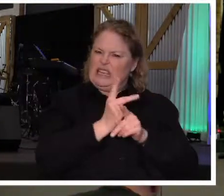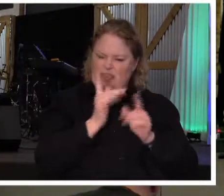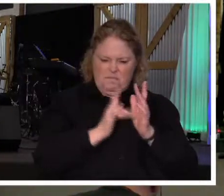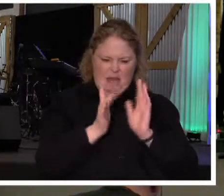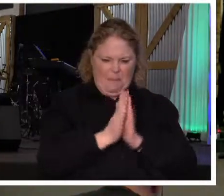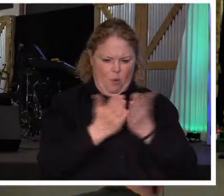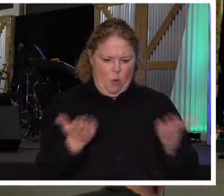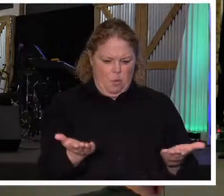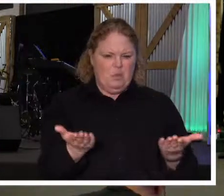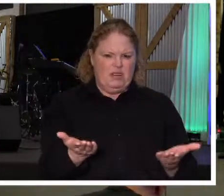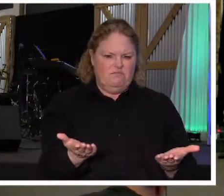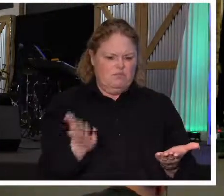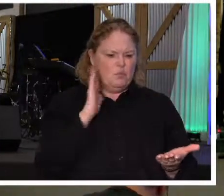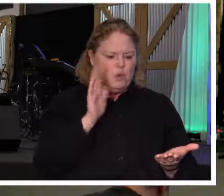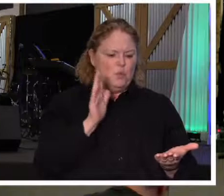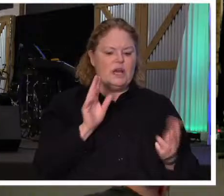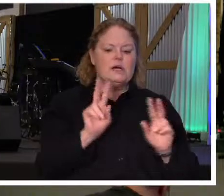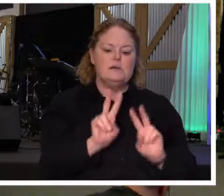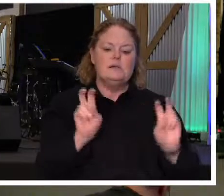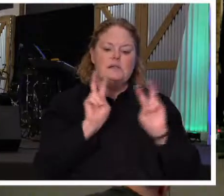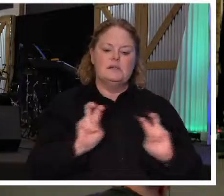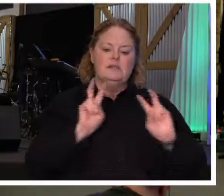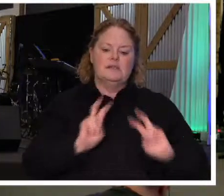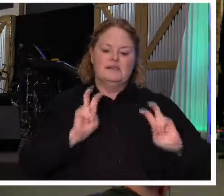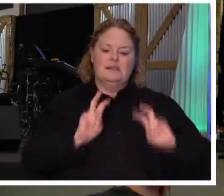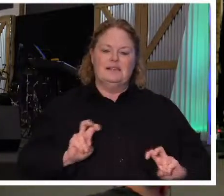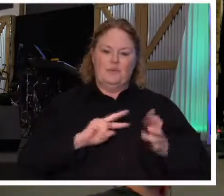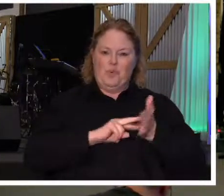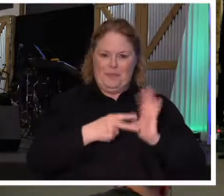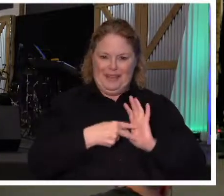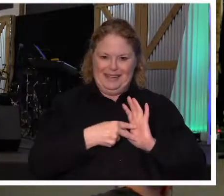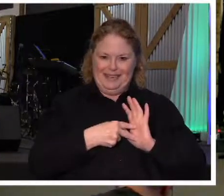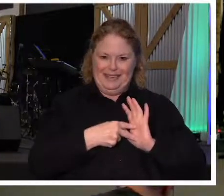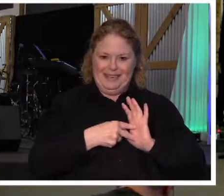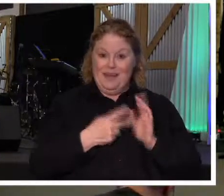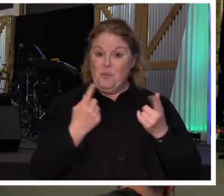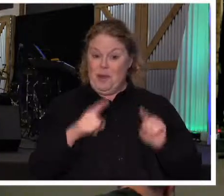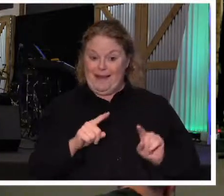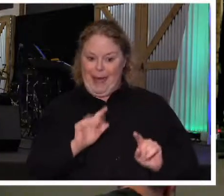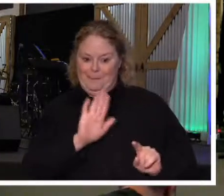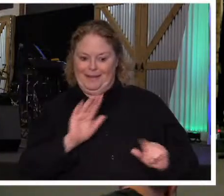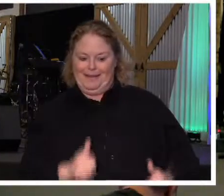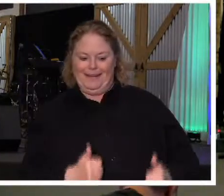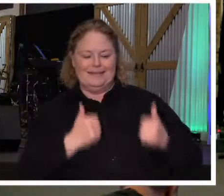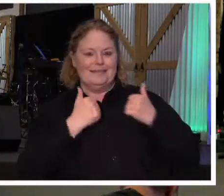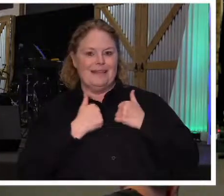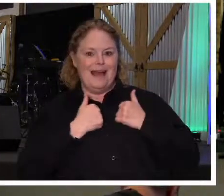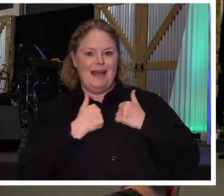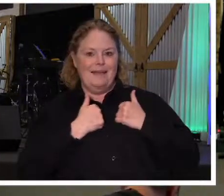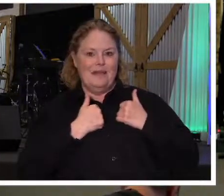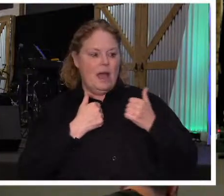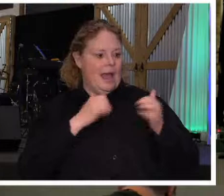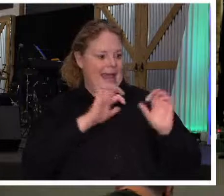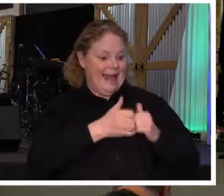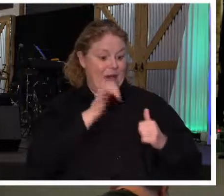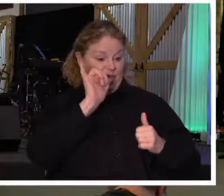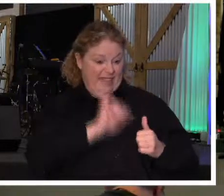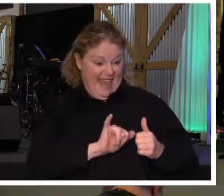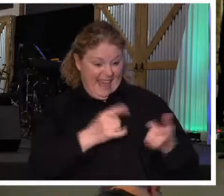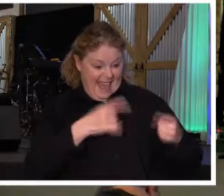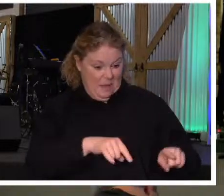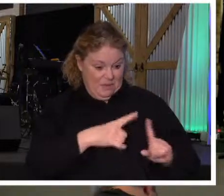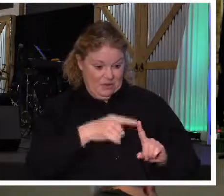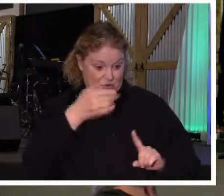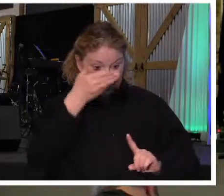that, because we're going to really begin to unpack the truth of this and what happened in Isaiah's life and how that needs to take place in ours as